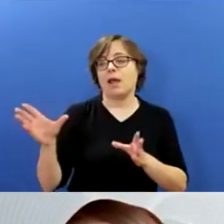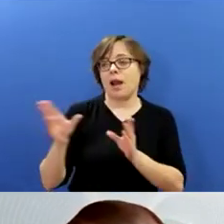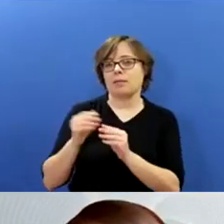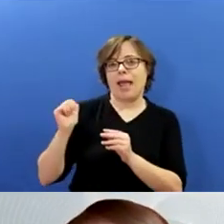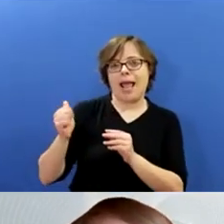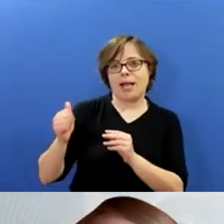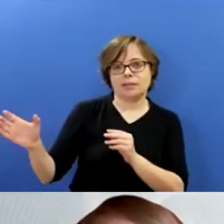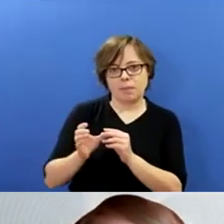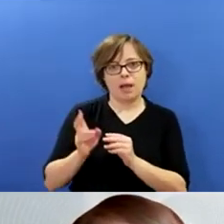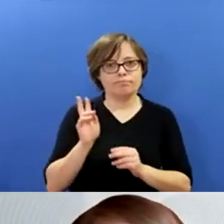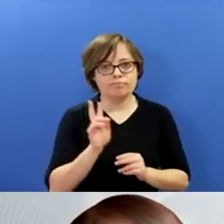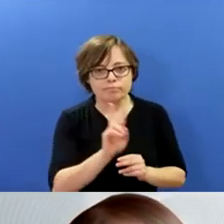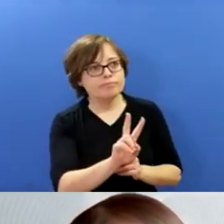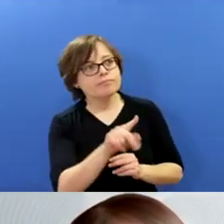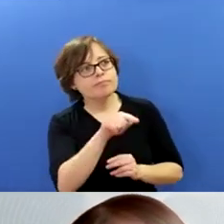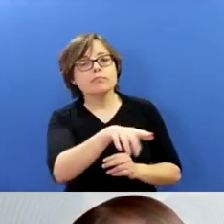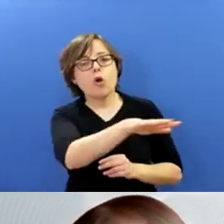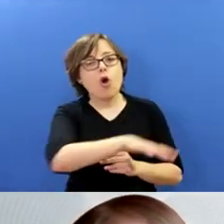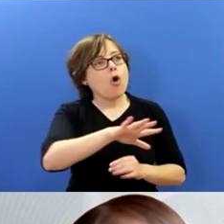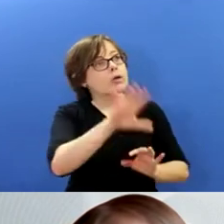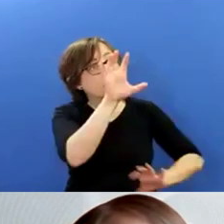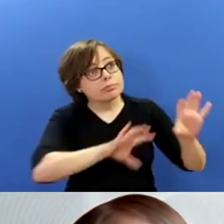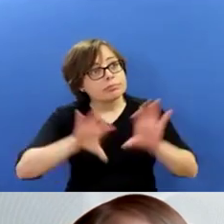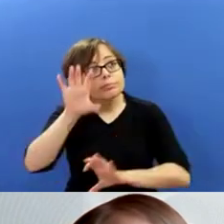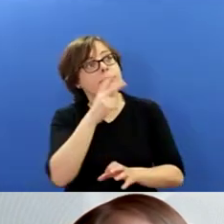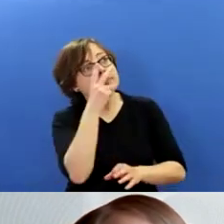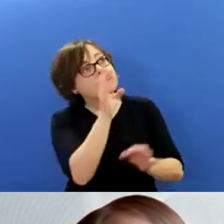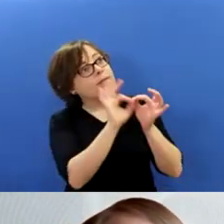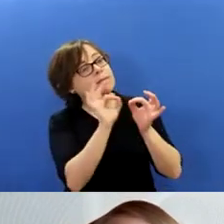or the neighborhoods most in need of renovation.